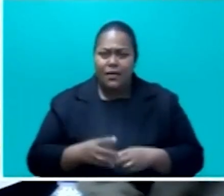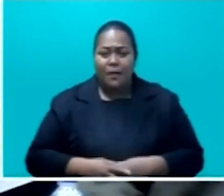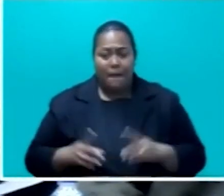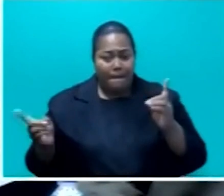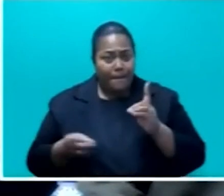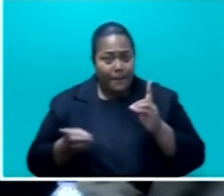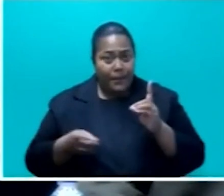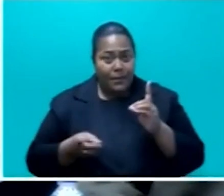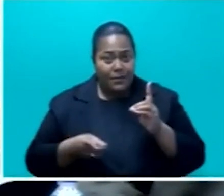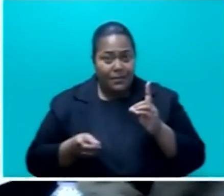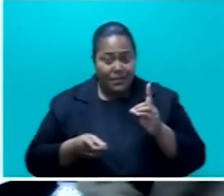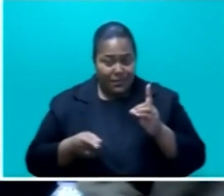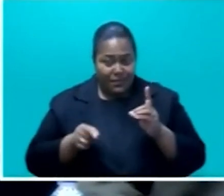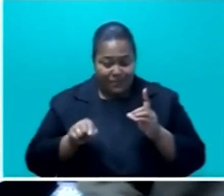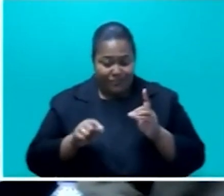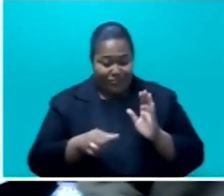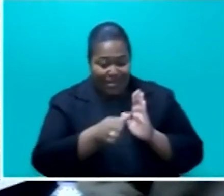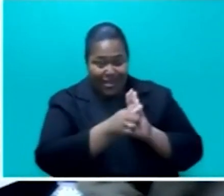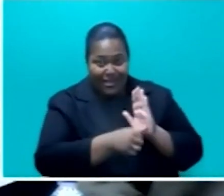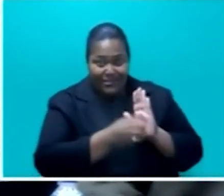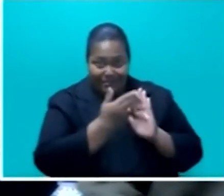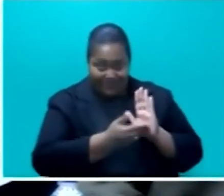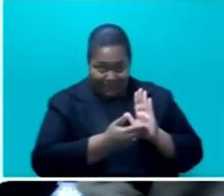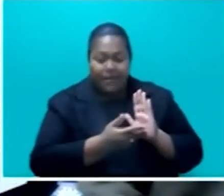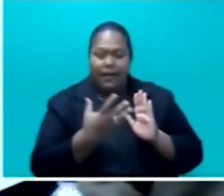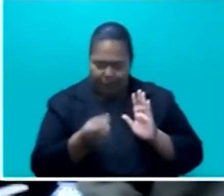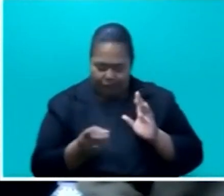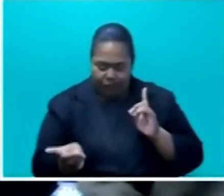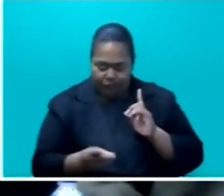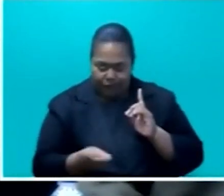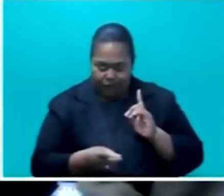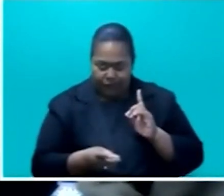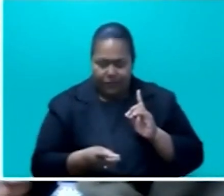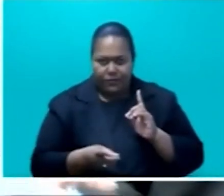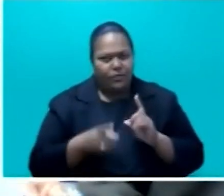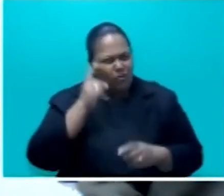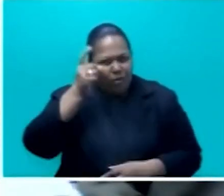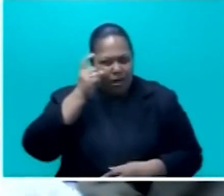penalties under the Act was a cause of significant concern.